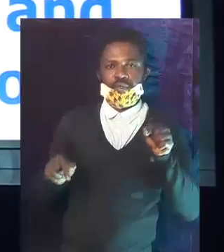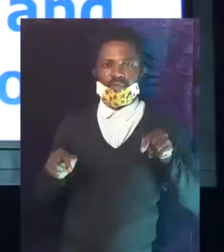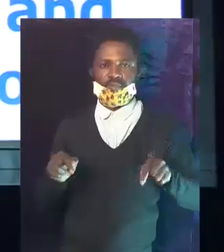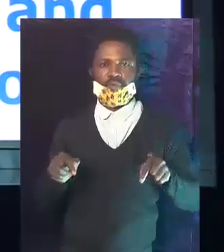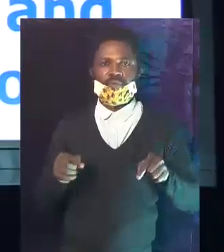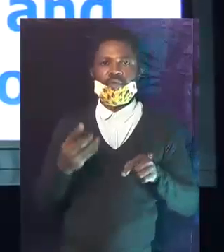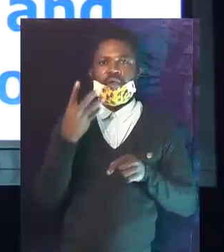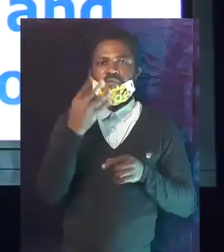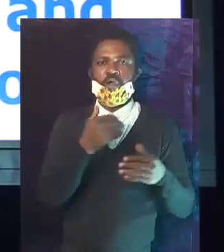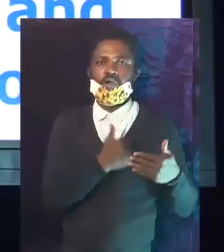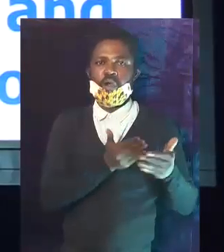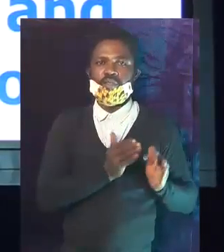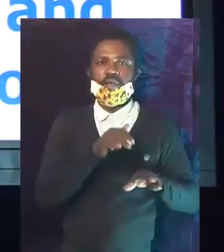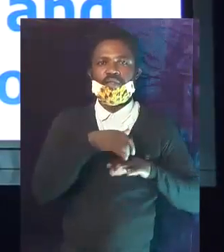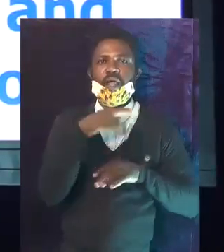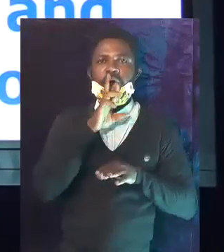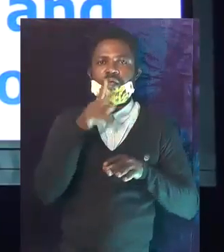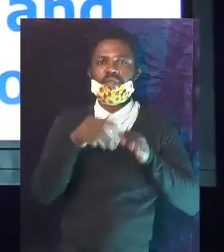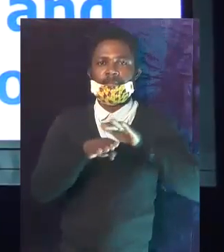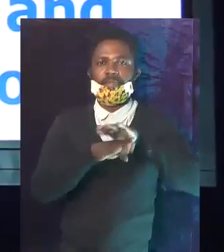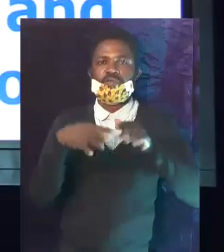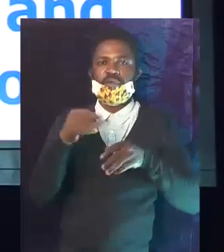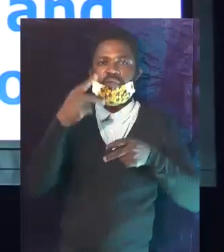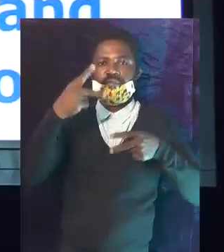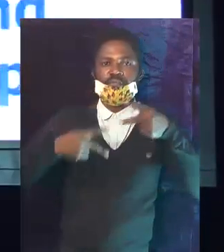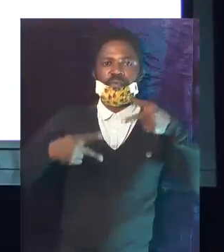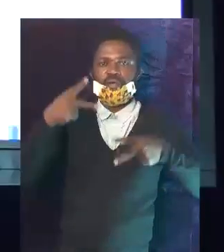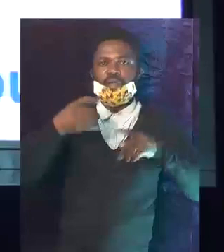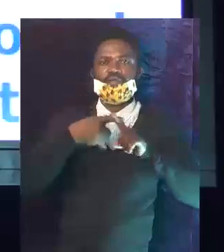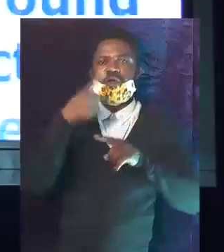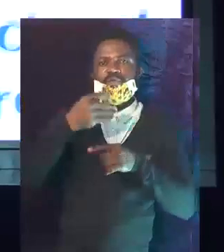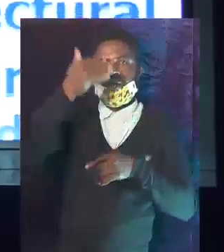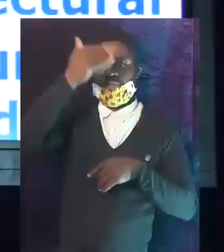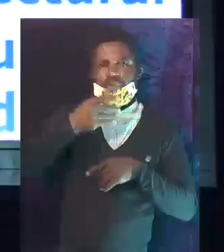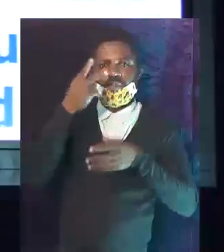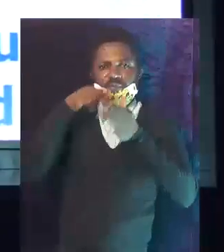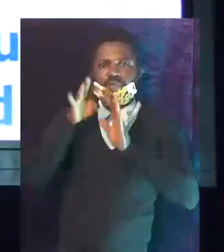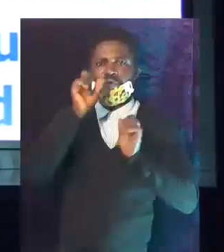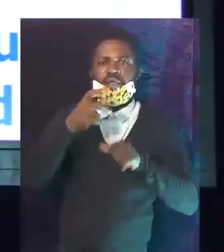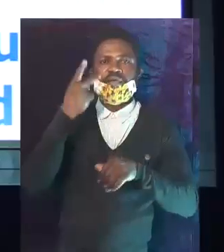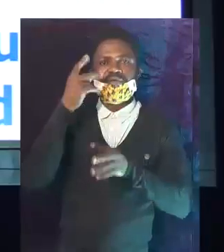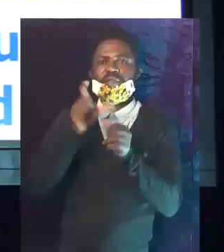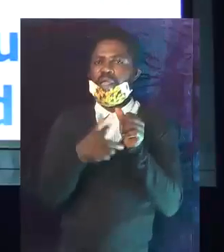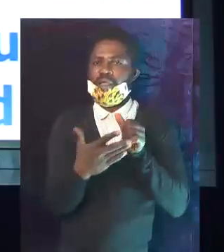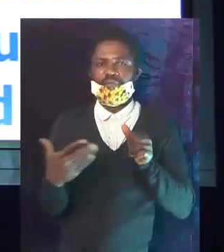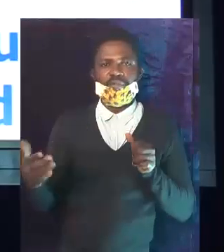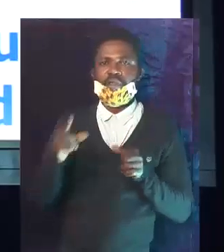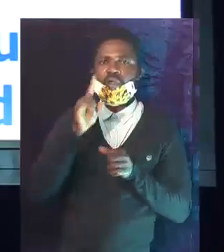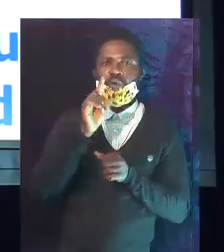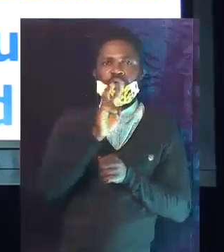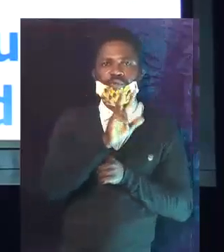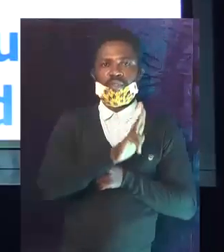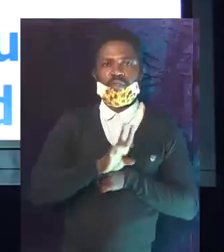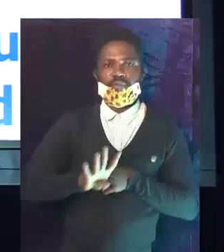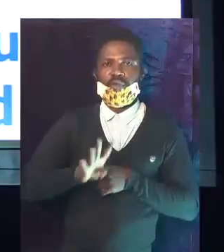1, 2, 3, 4. The 4 corners at the base are the vertex. Even from the front view, you can see everything. 1, 2, 3, 4. And then the one in